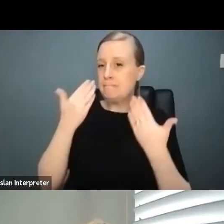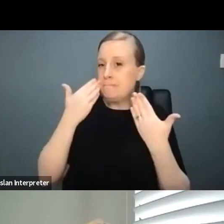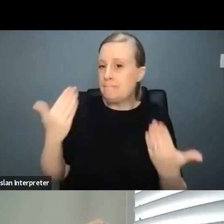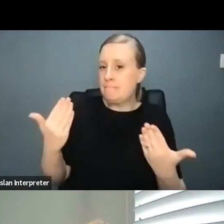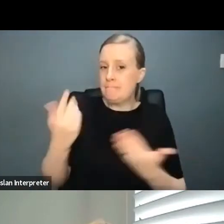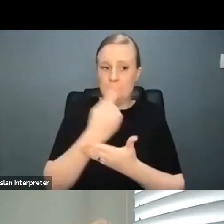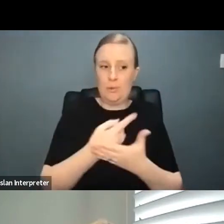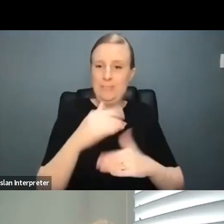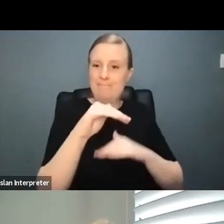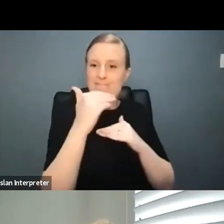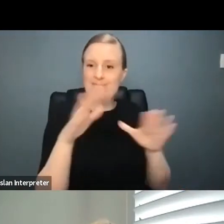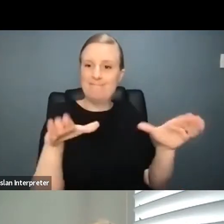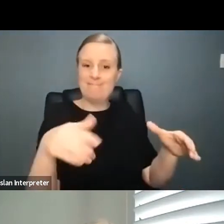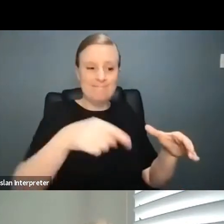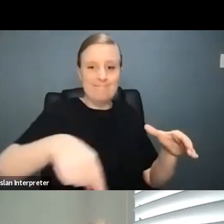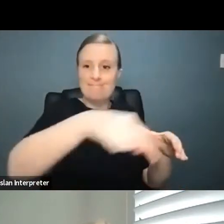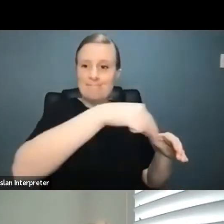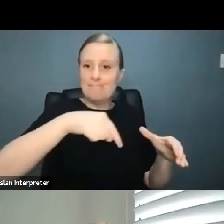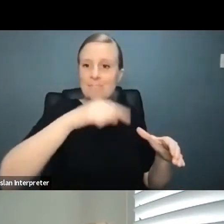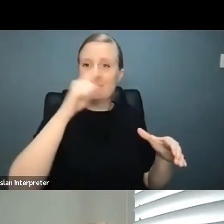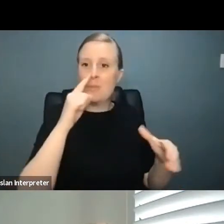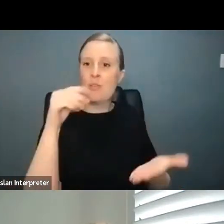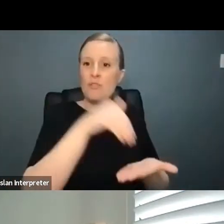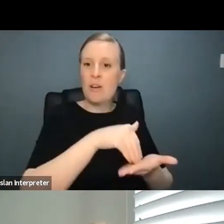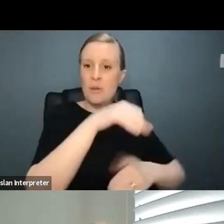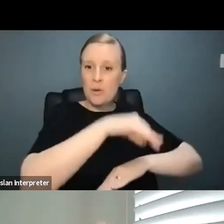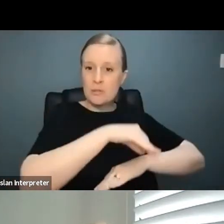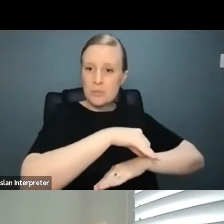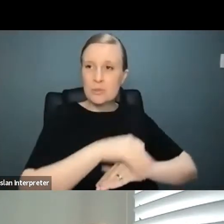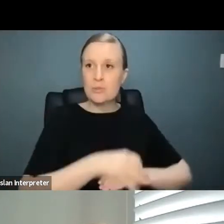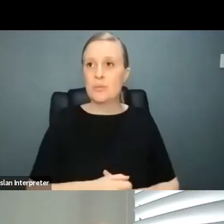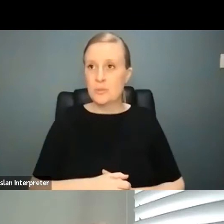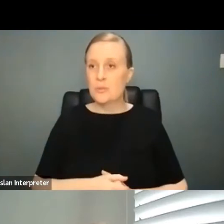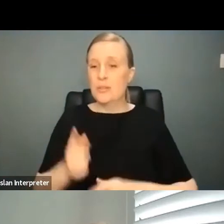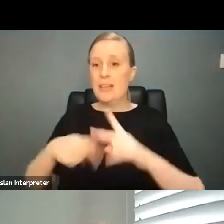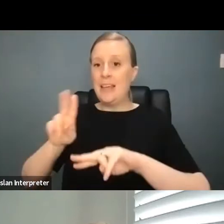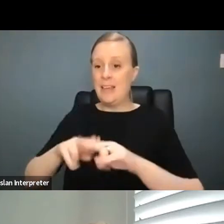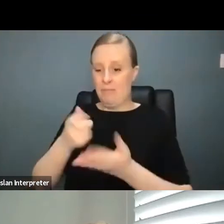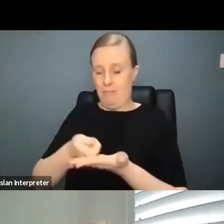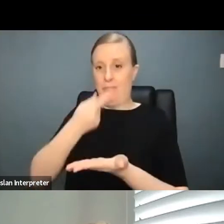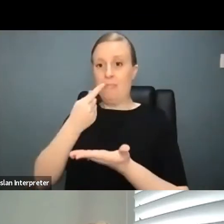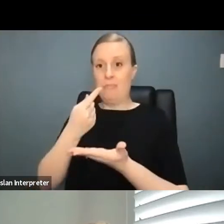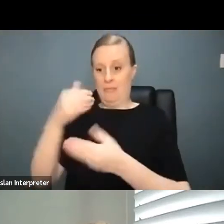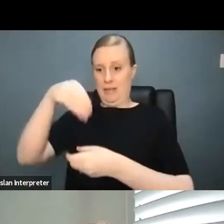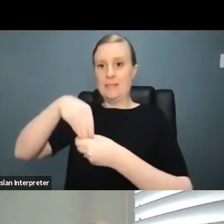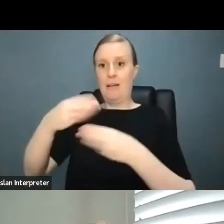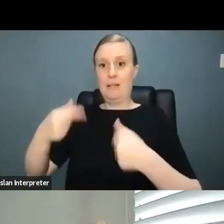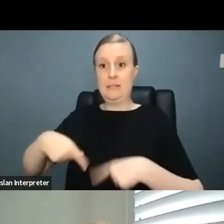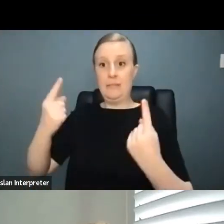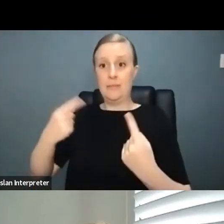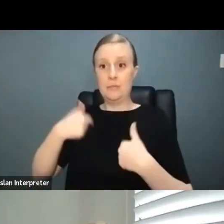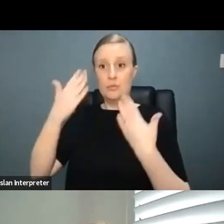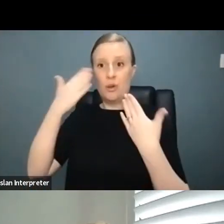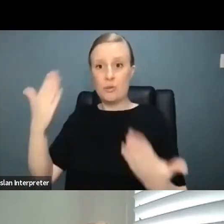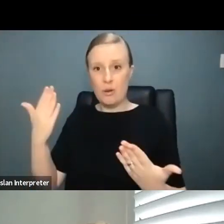are to end up in emergency from that experience. But really fascinating stuff. I guess what we've seen on the